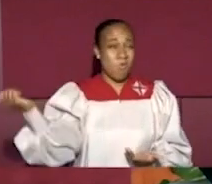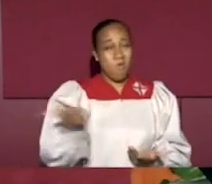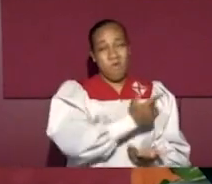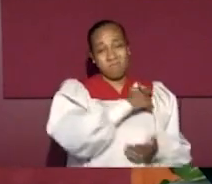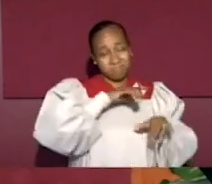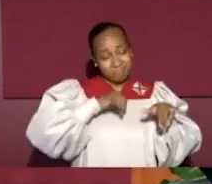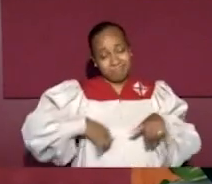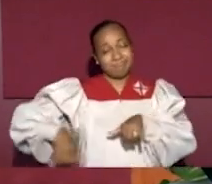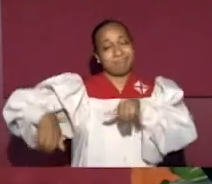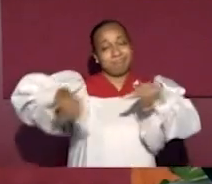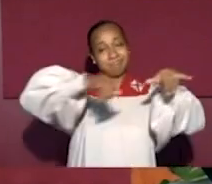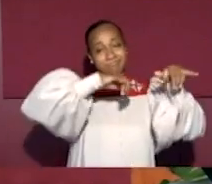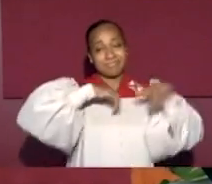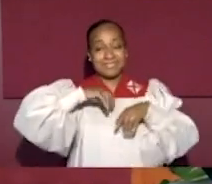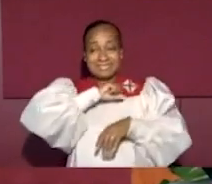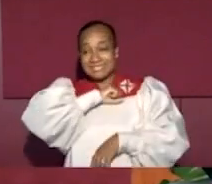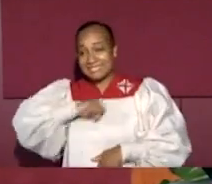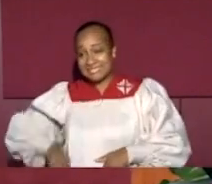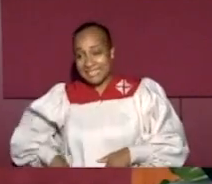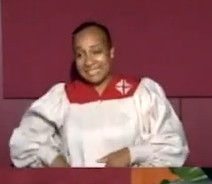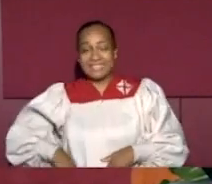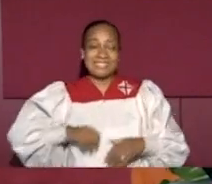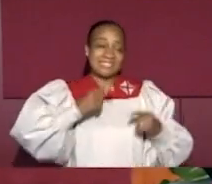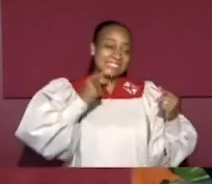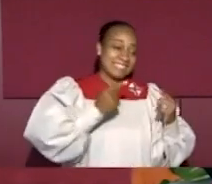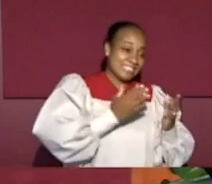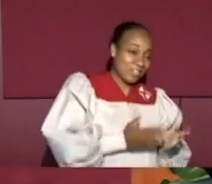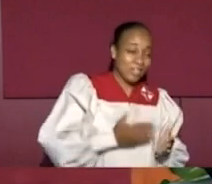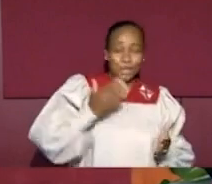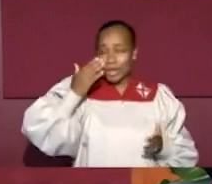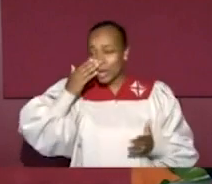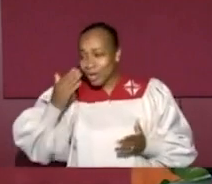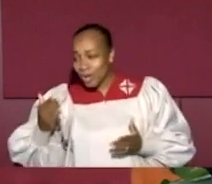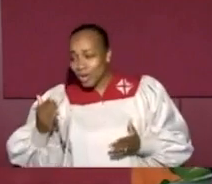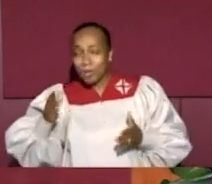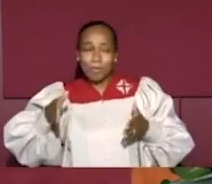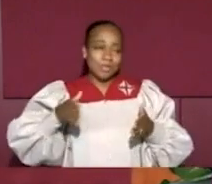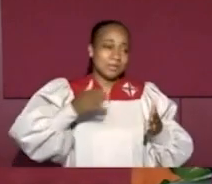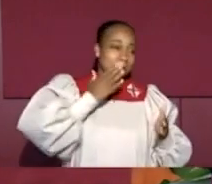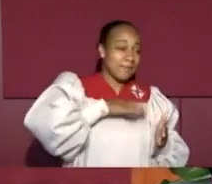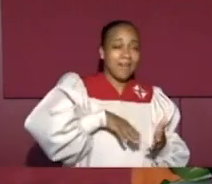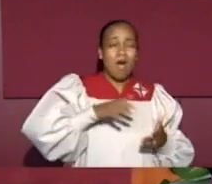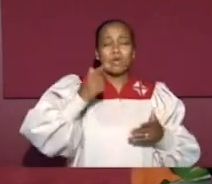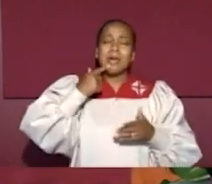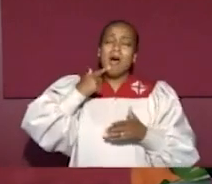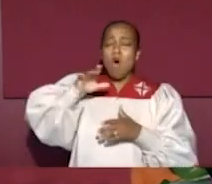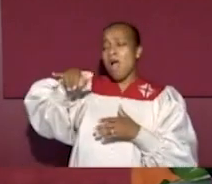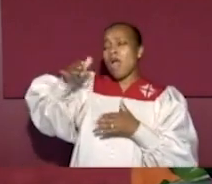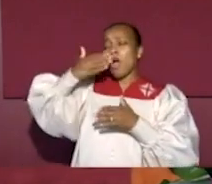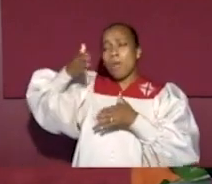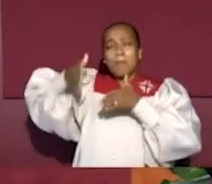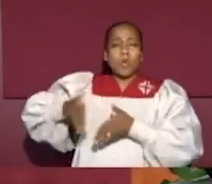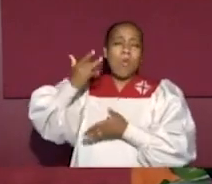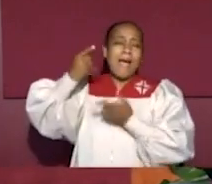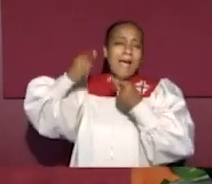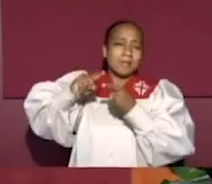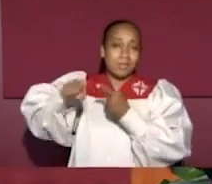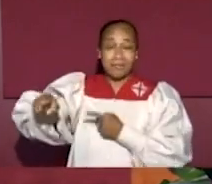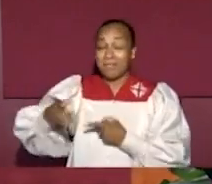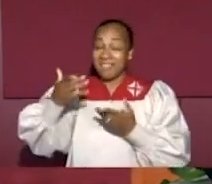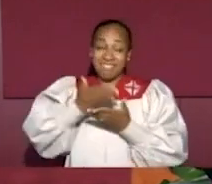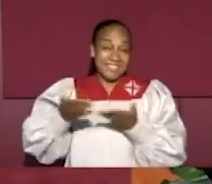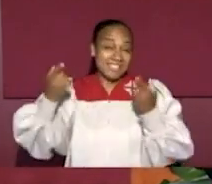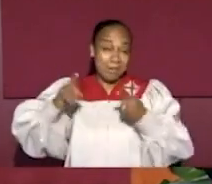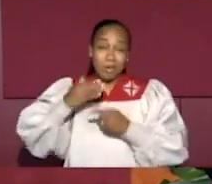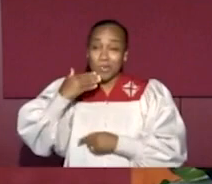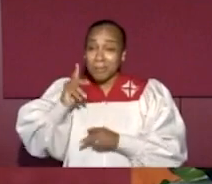and sinner, good person, bad, you know, we say, they're such a good person. Why did that have to happen to them? Listen, things happen to good